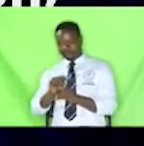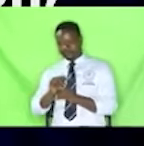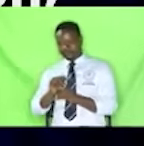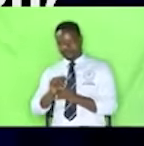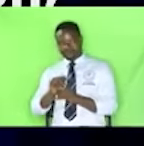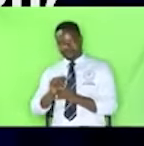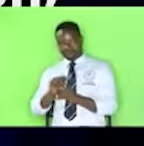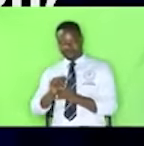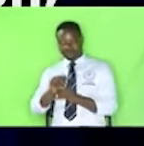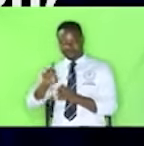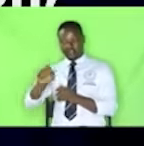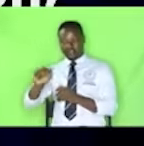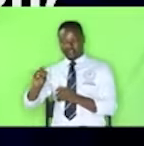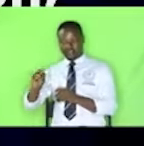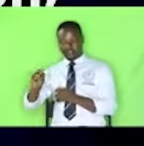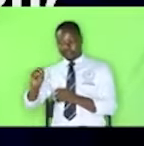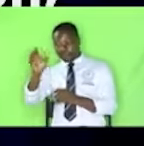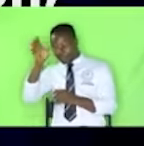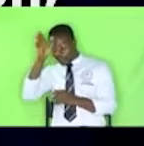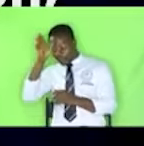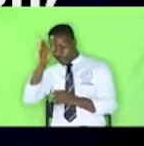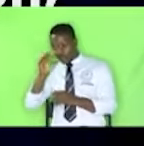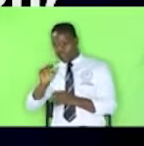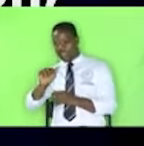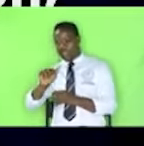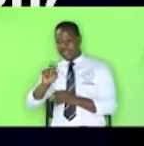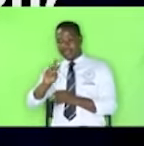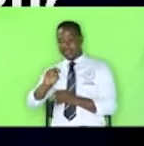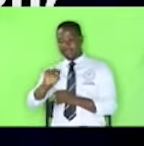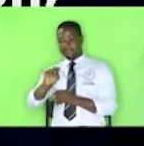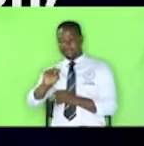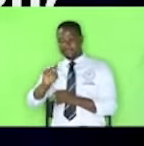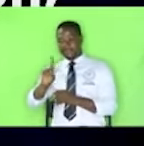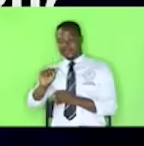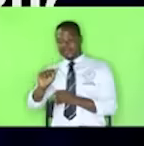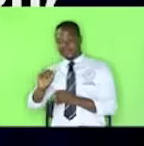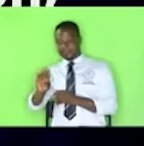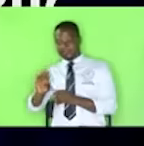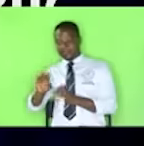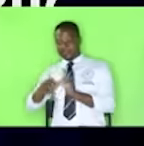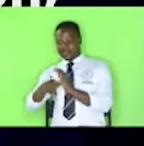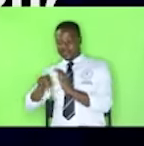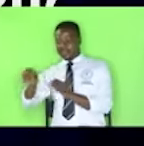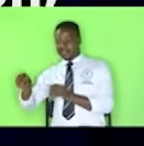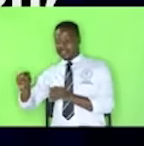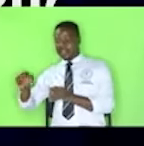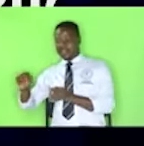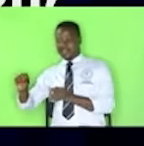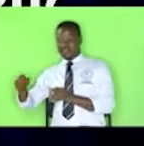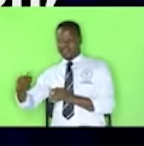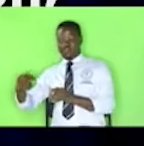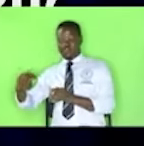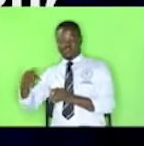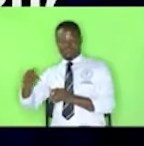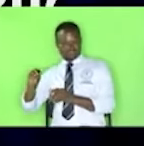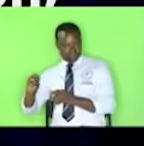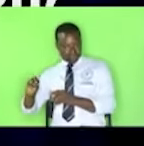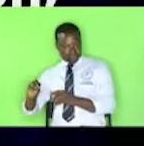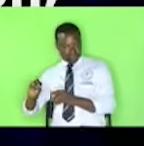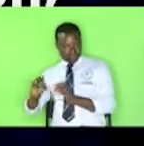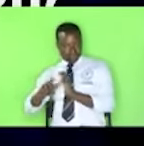4. Ram, the father of Aminadab. Aminadab, the father of Nashon. Nashon, the father of